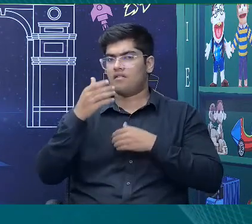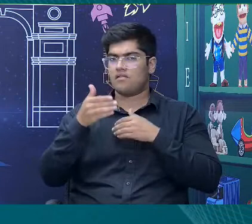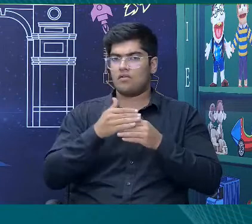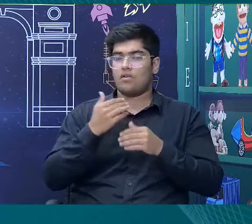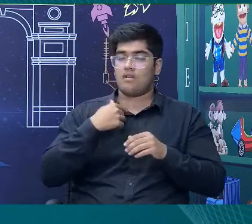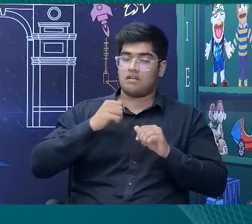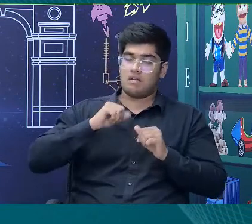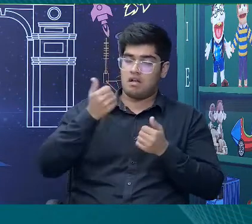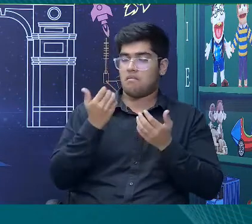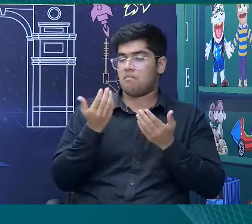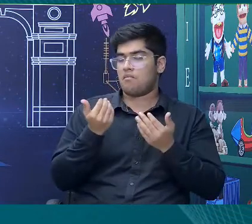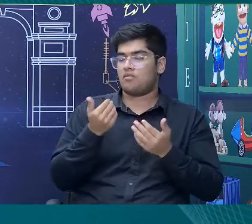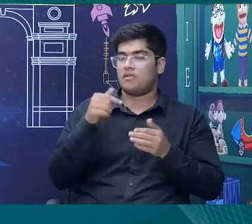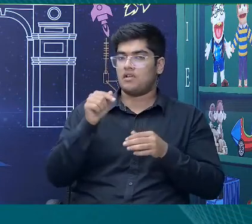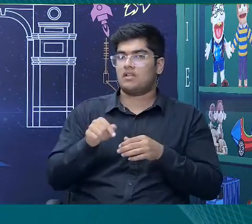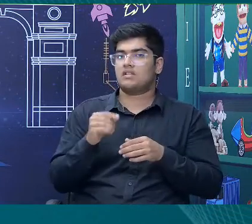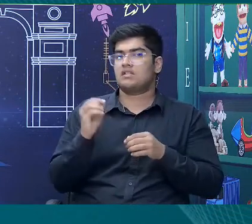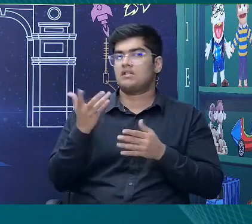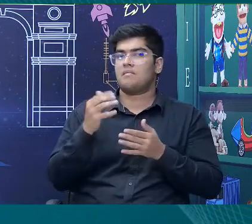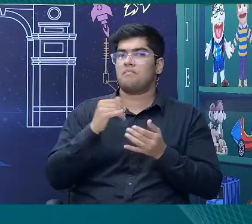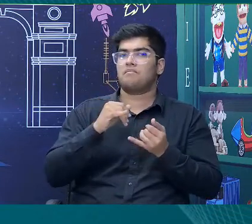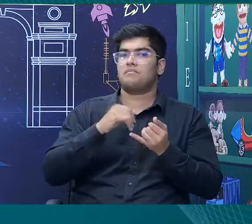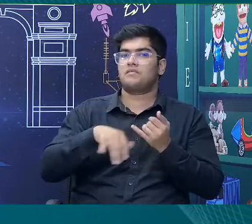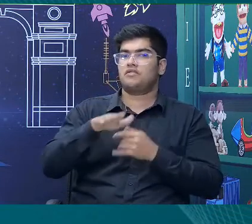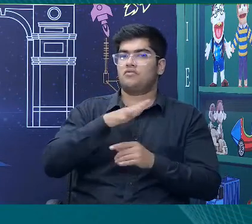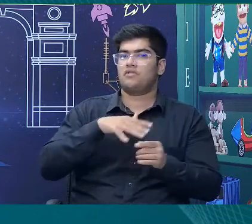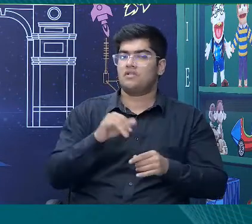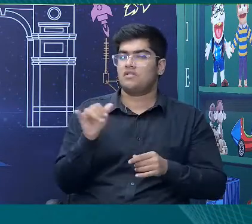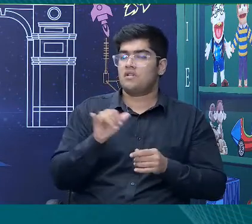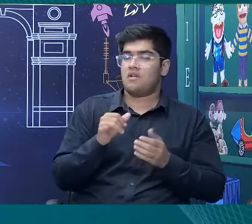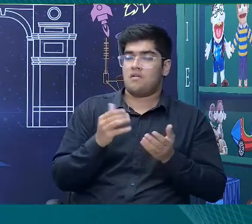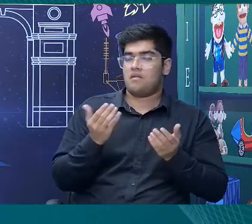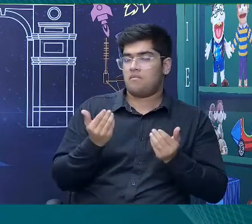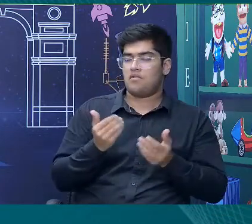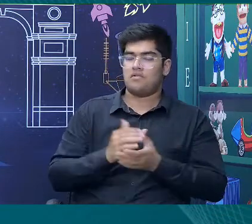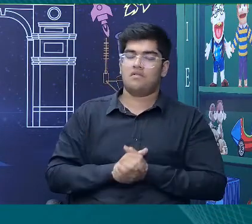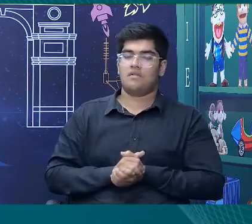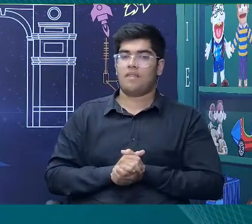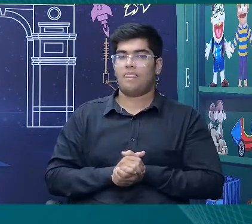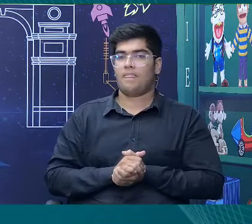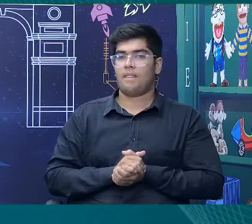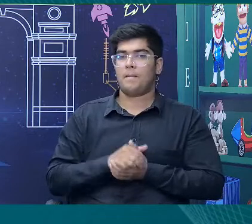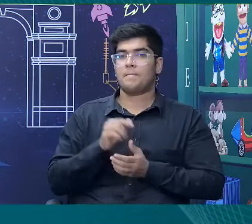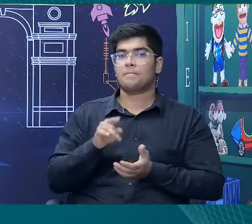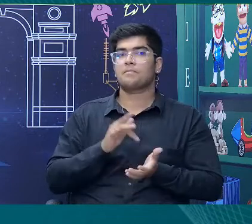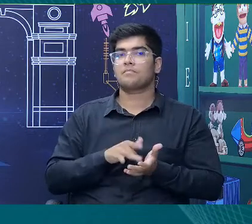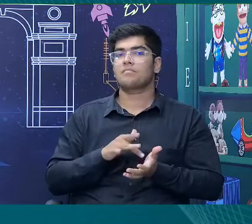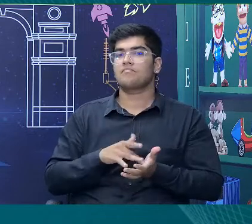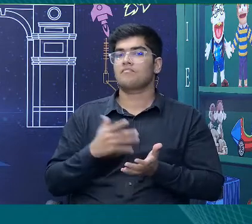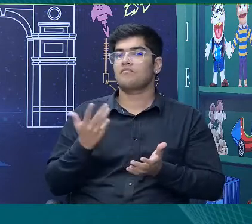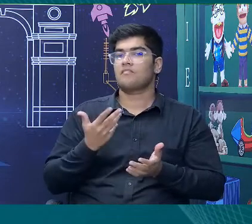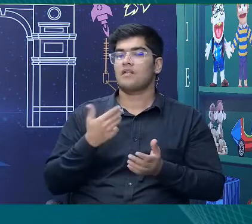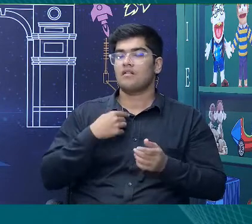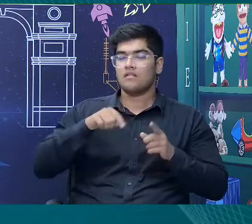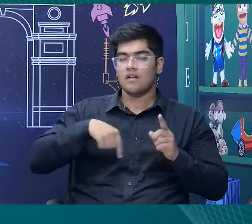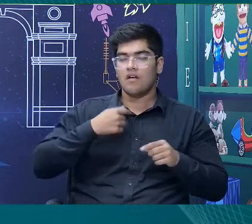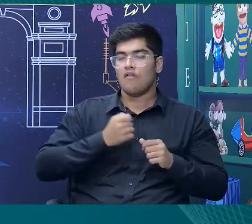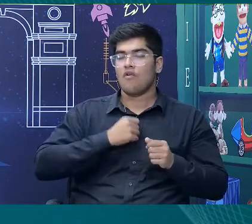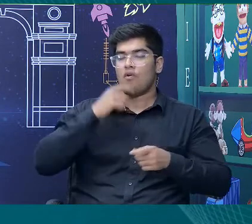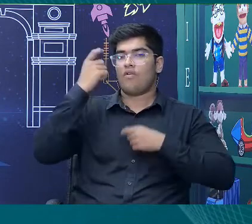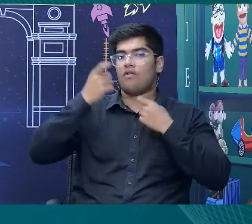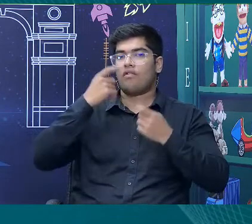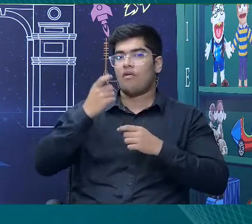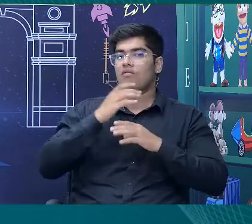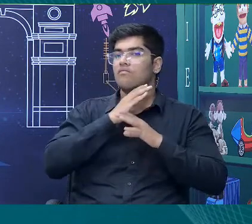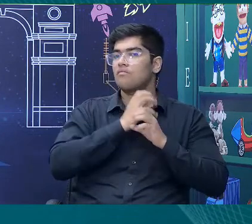such situations, in a present situation like a rat trap situation, where we are, trapped in our own thoughts, we are trapped